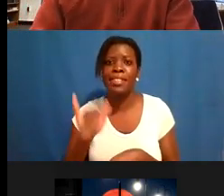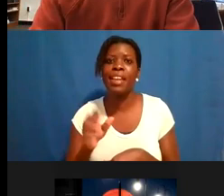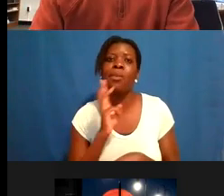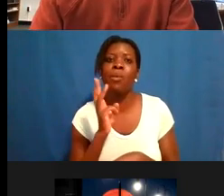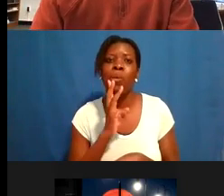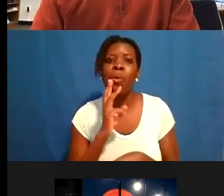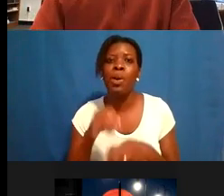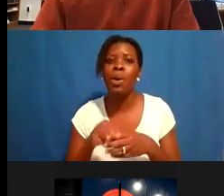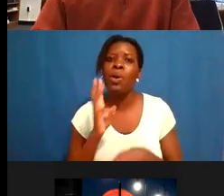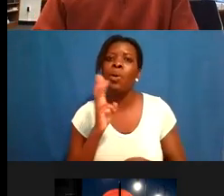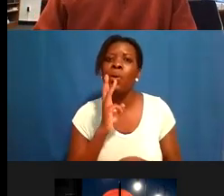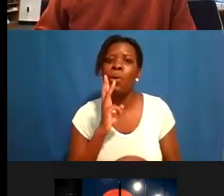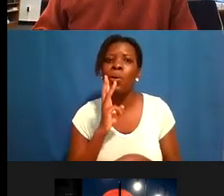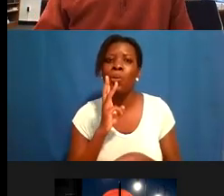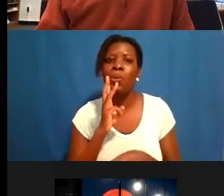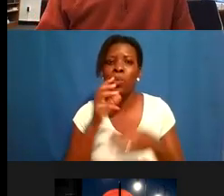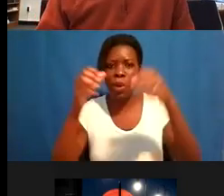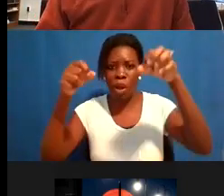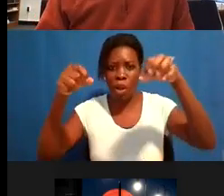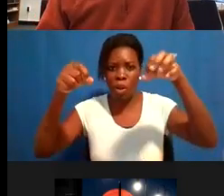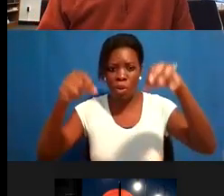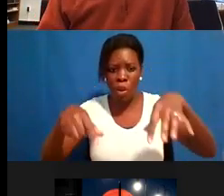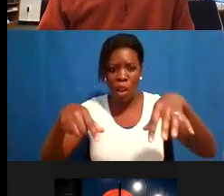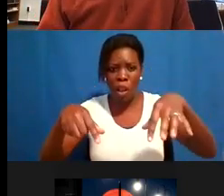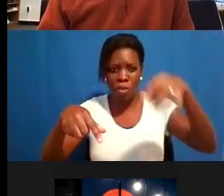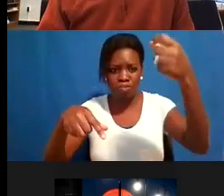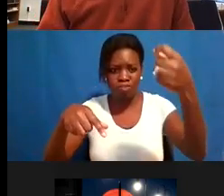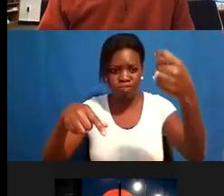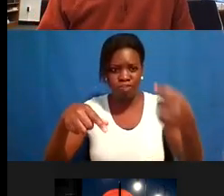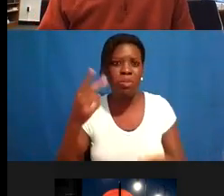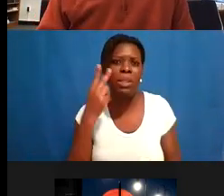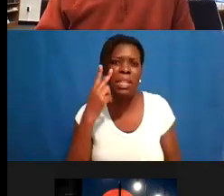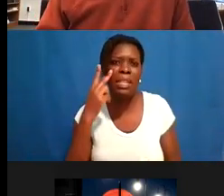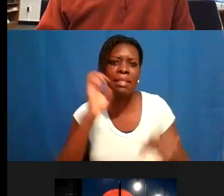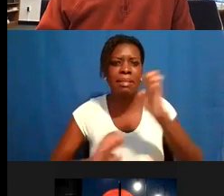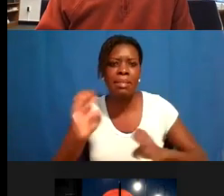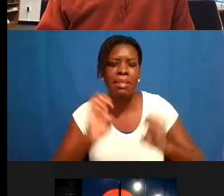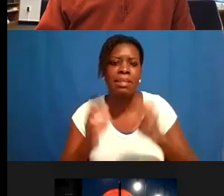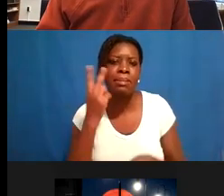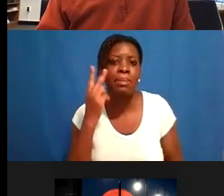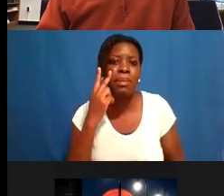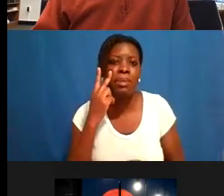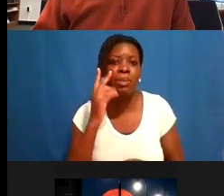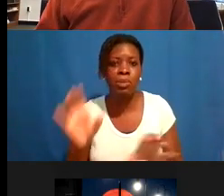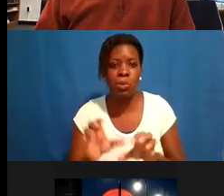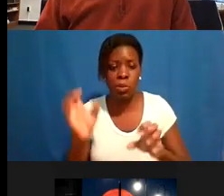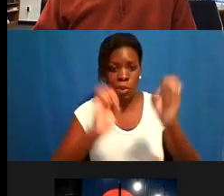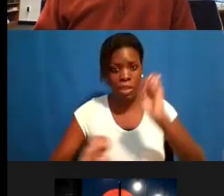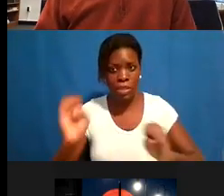in water, the sphere is going to fall faster. Well, let's do the experiment to see. So if we do the experiment,